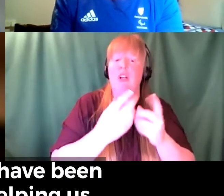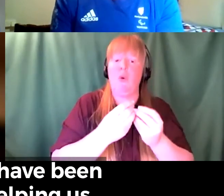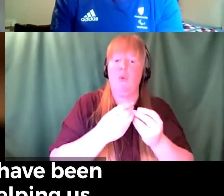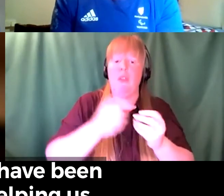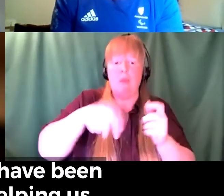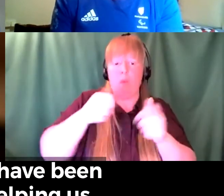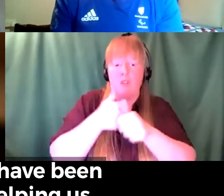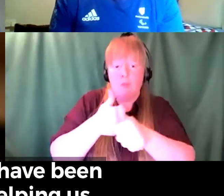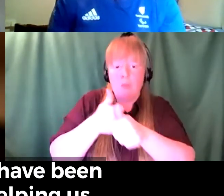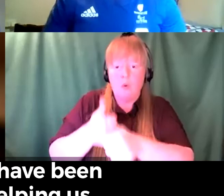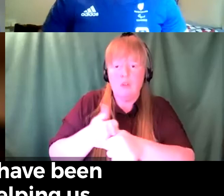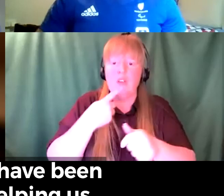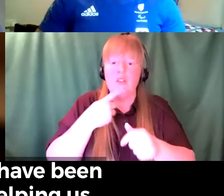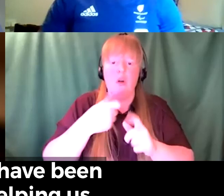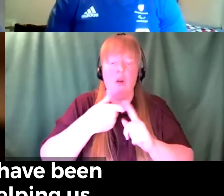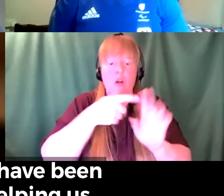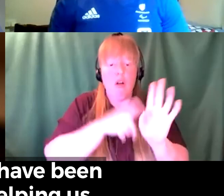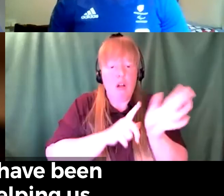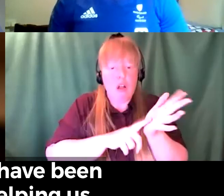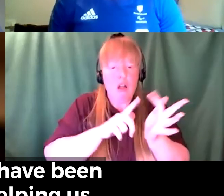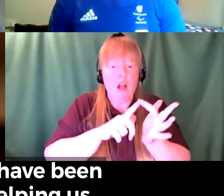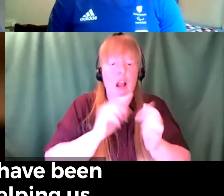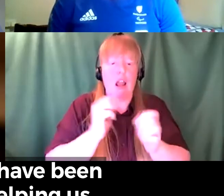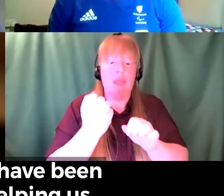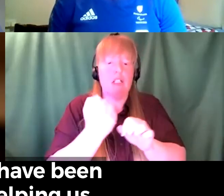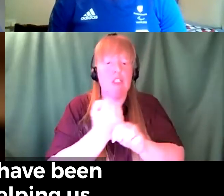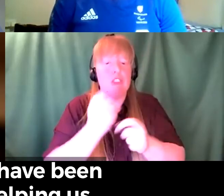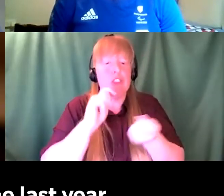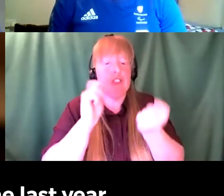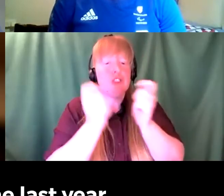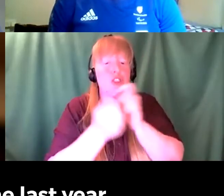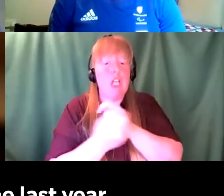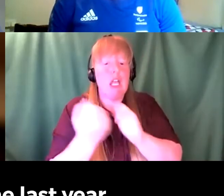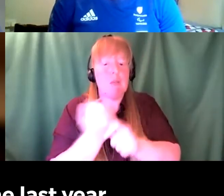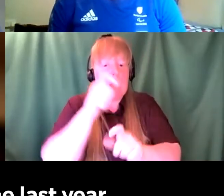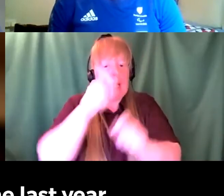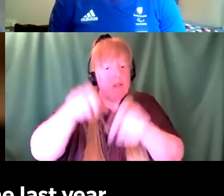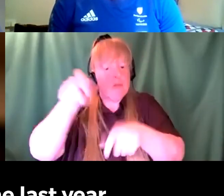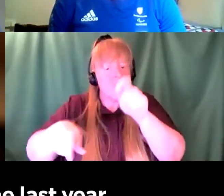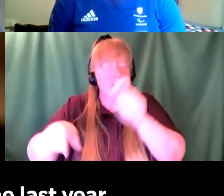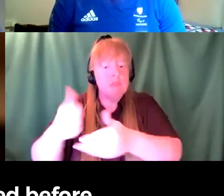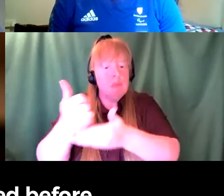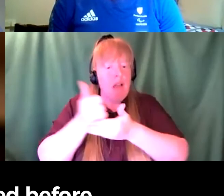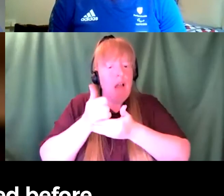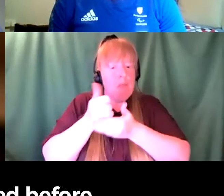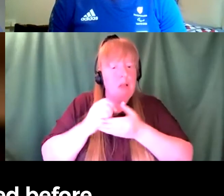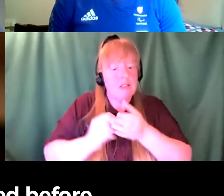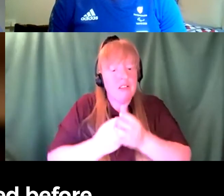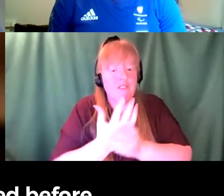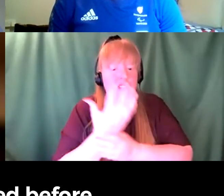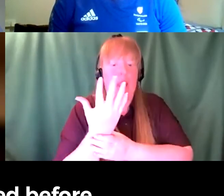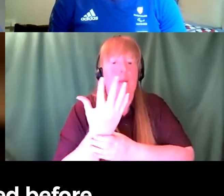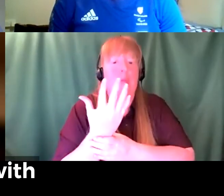and Changemakers have been so great in showing us and helping us develop how we do this over the last year. And the video that we